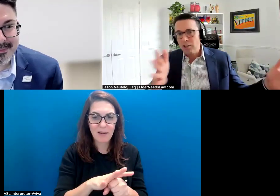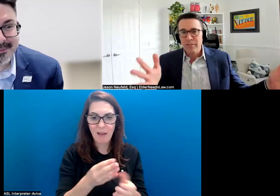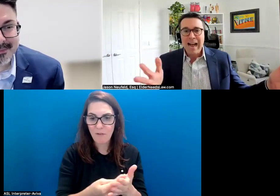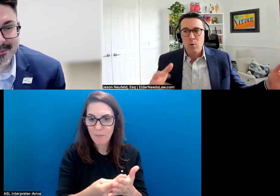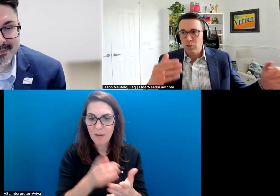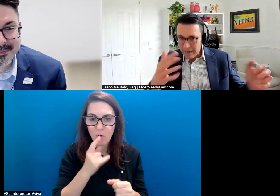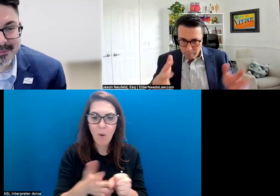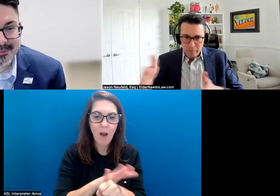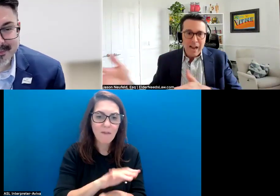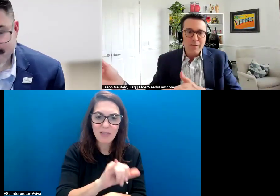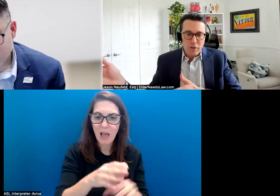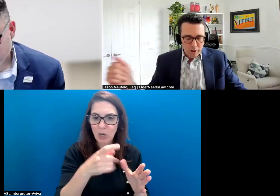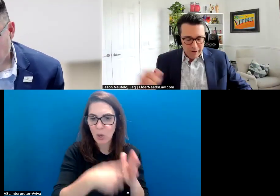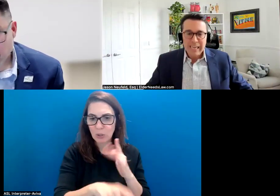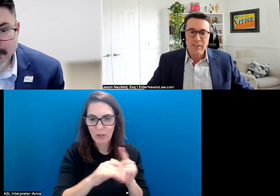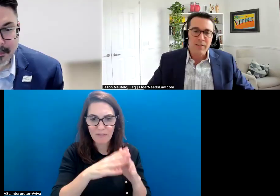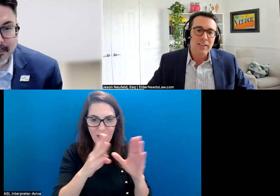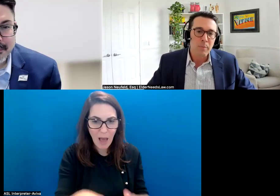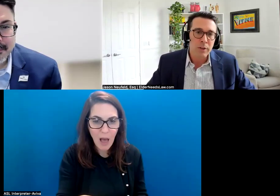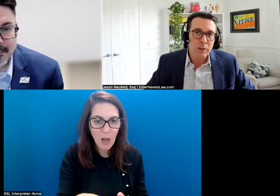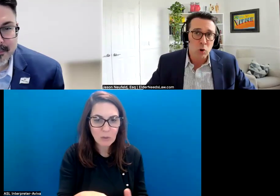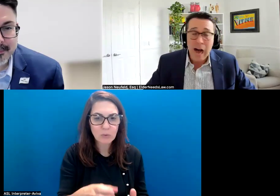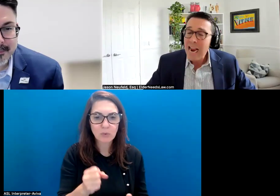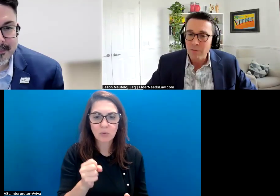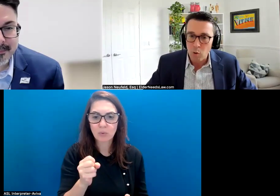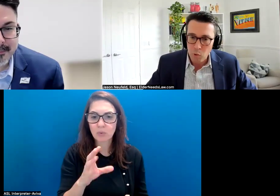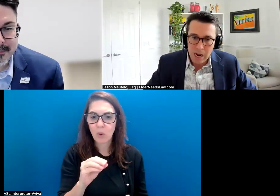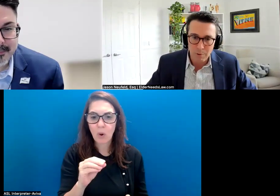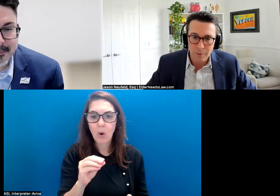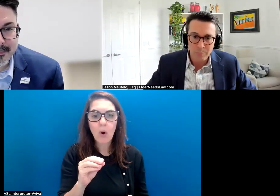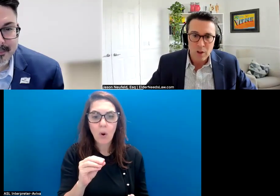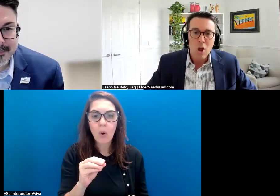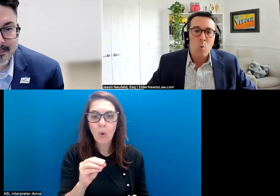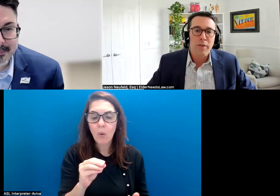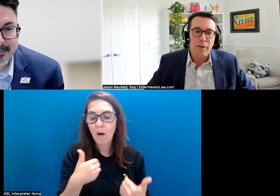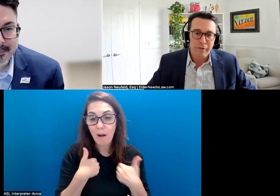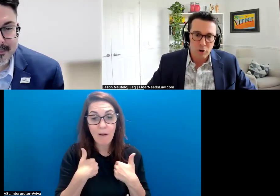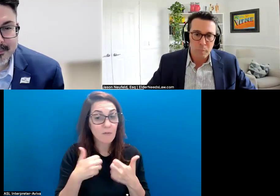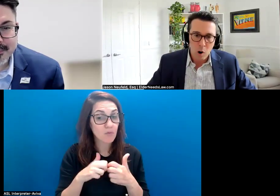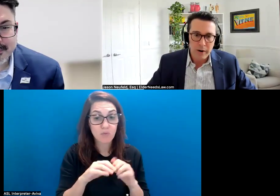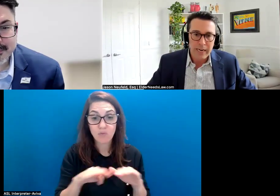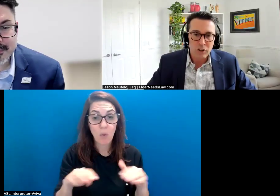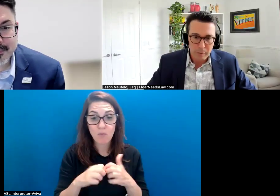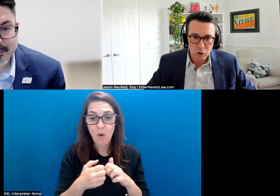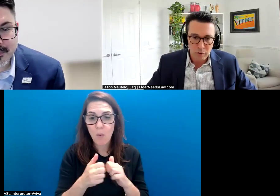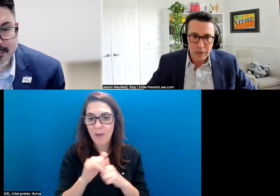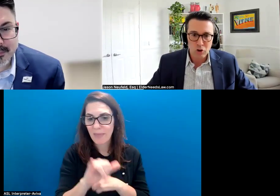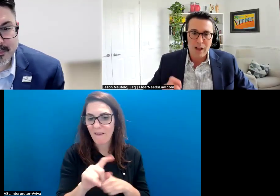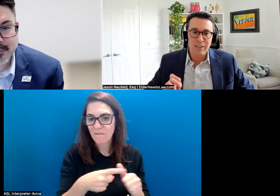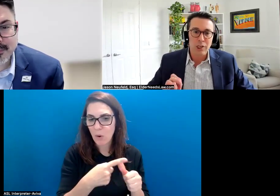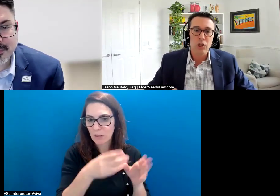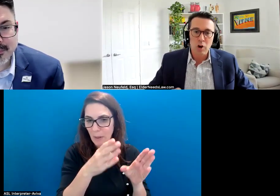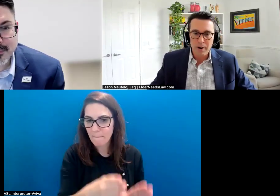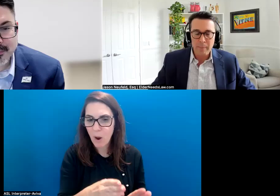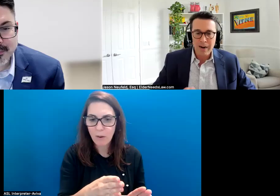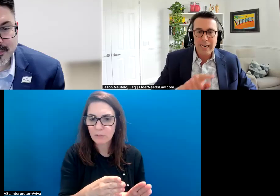the cost of the house and provide for the other needs of the disabled individual, I have no problem with the first party special needs